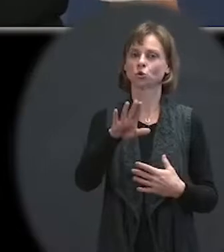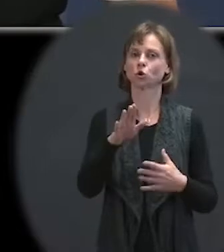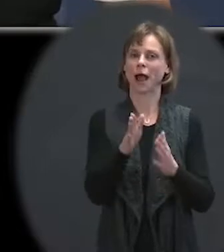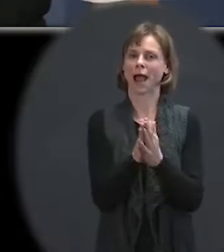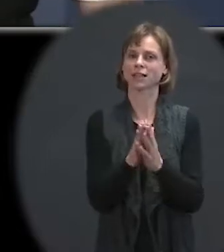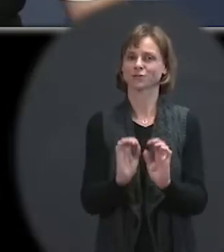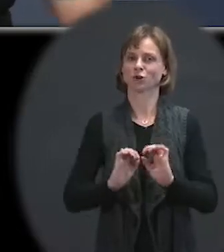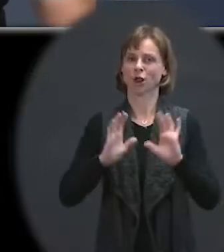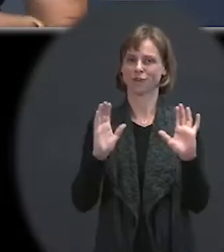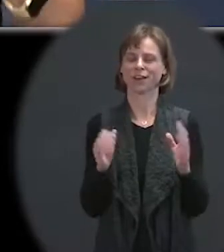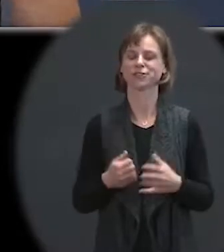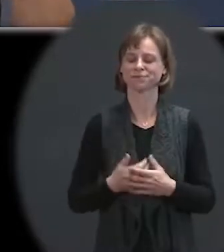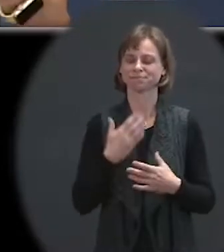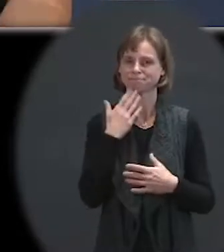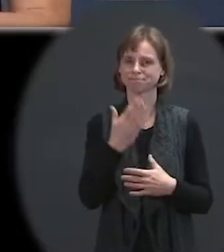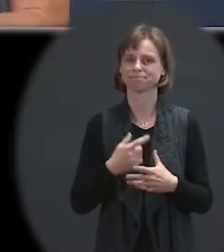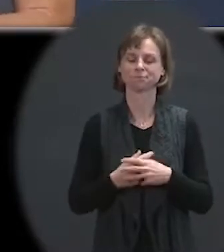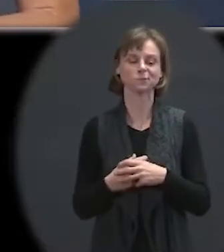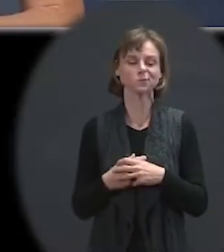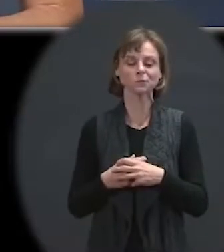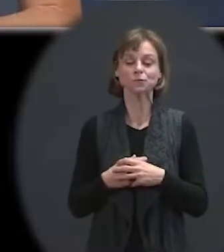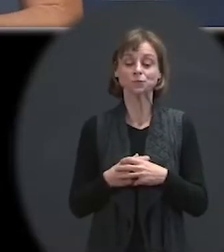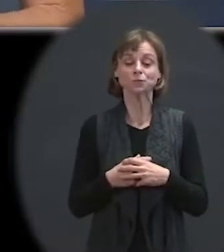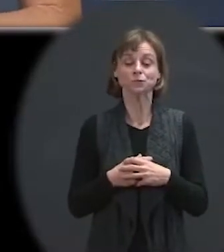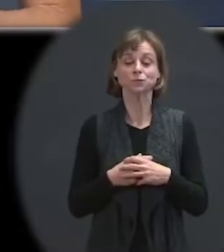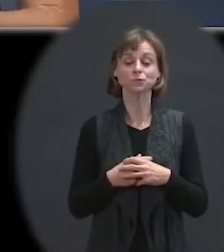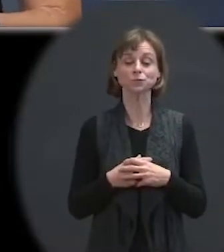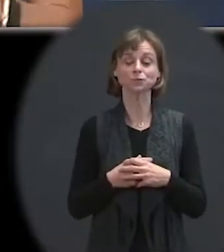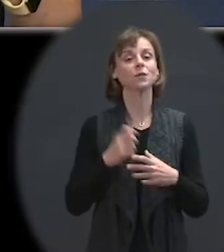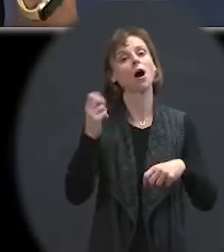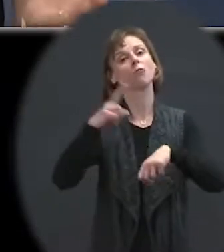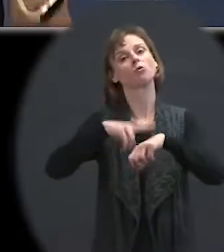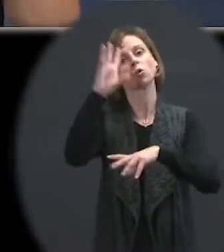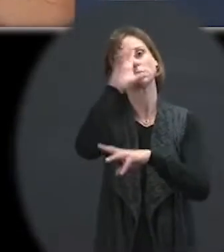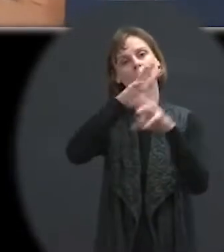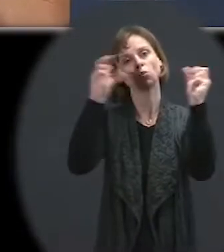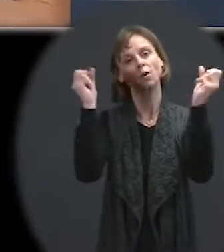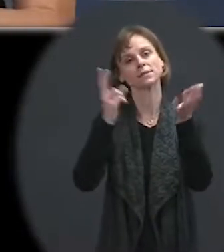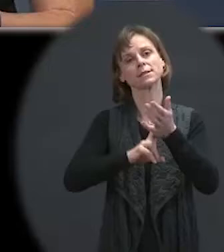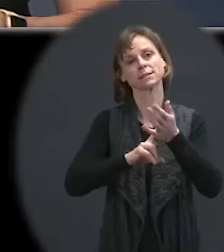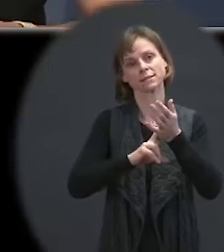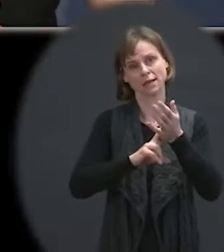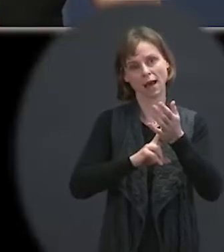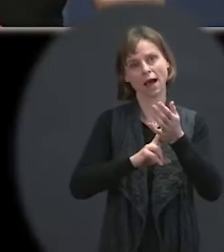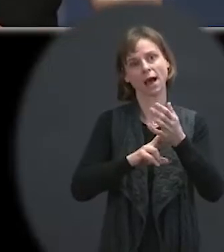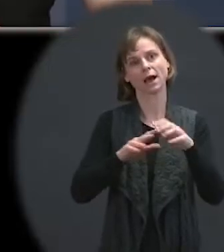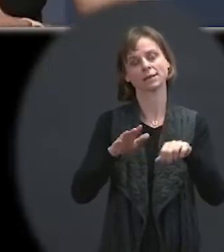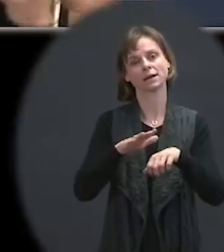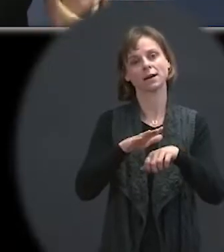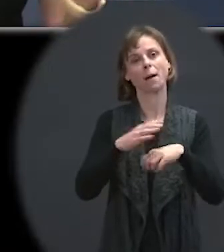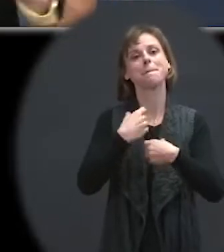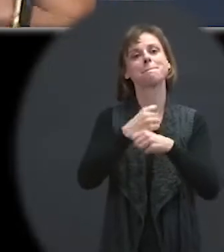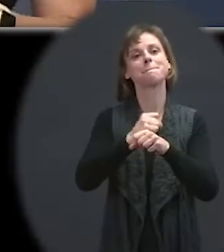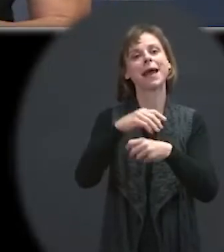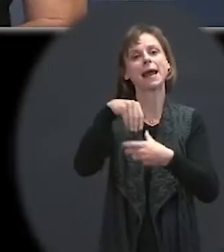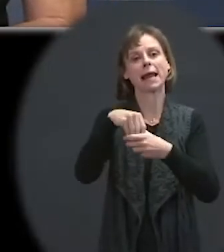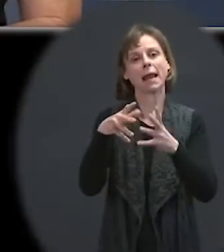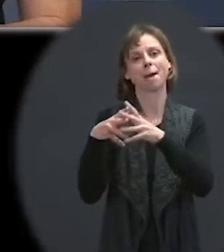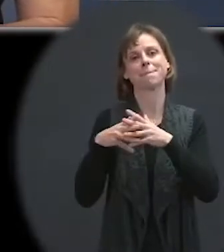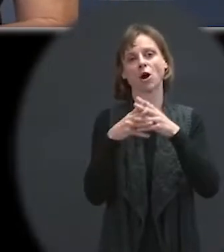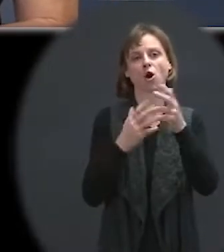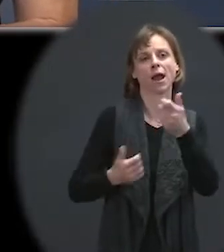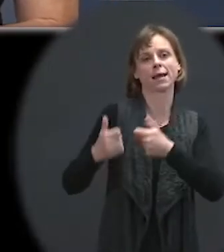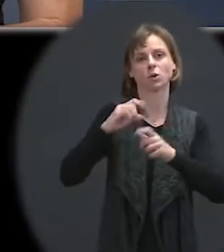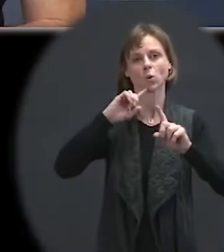clarification, I should say. Of course, the president signed a Made in America executive order in the first week, I believe, of